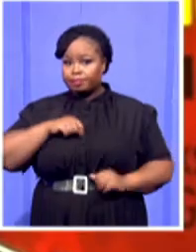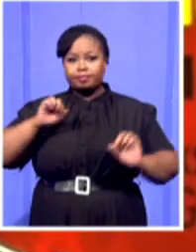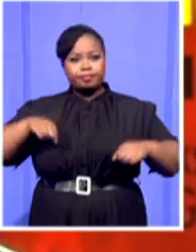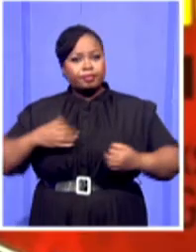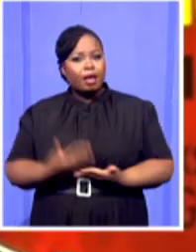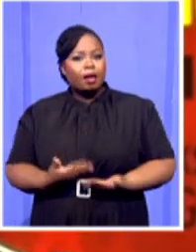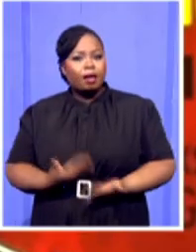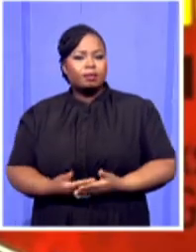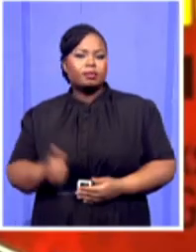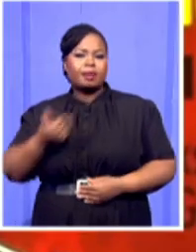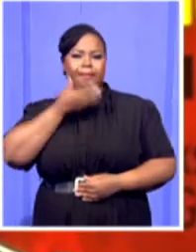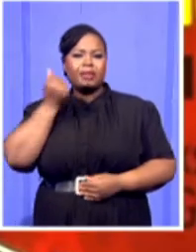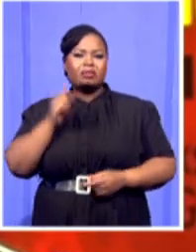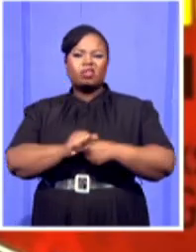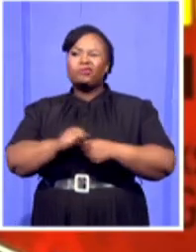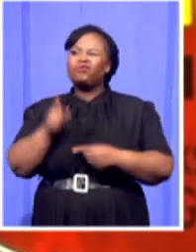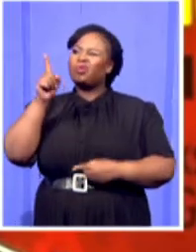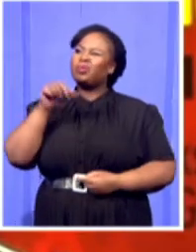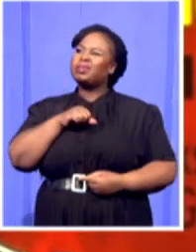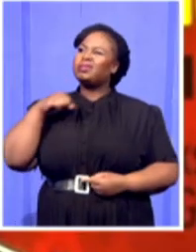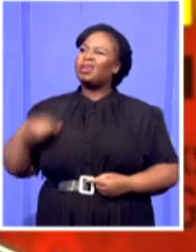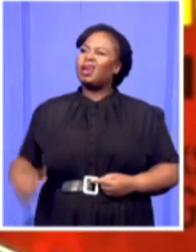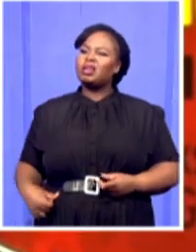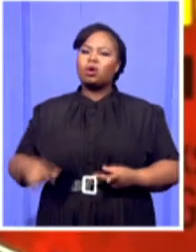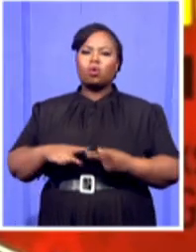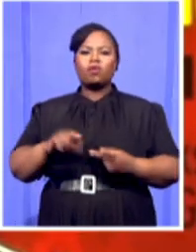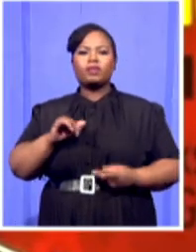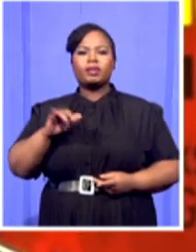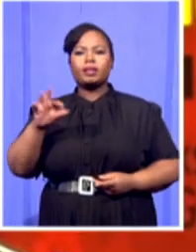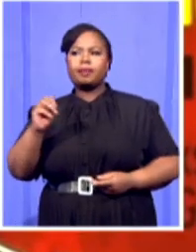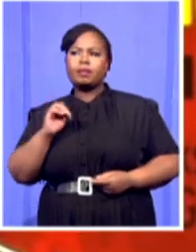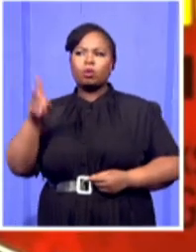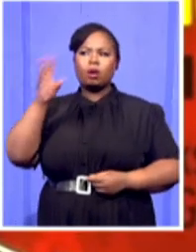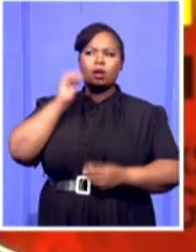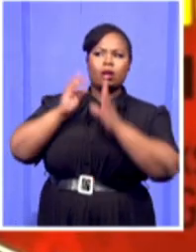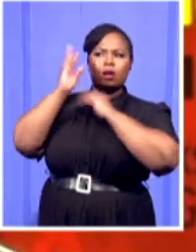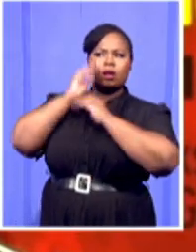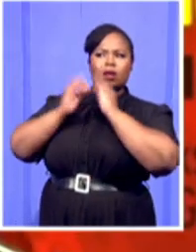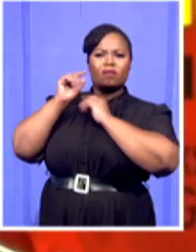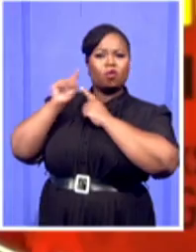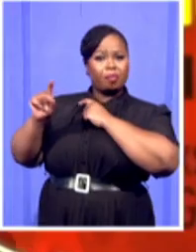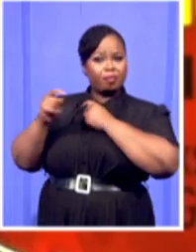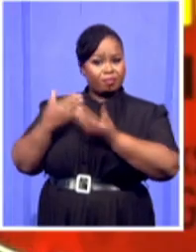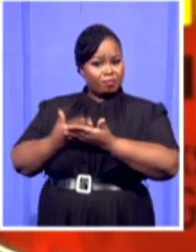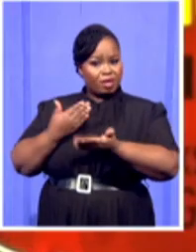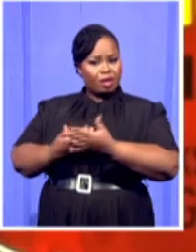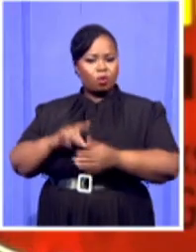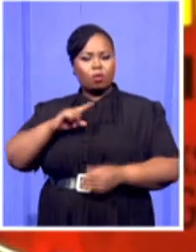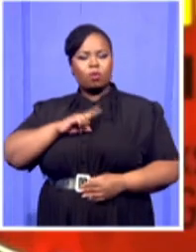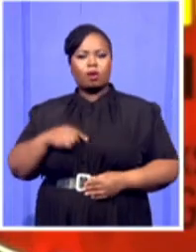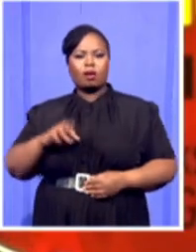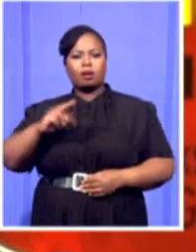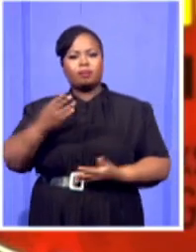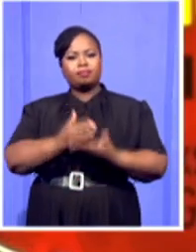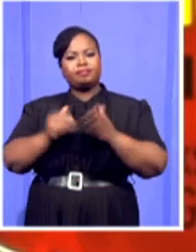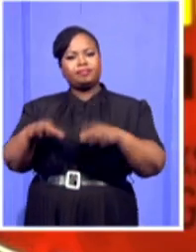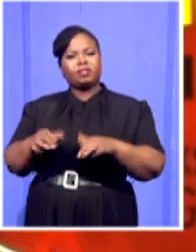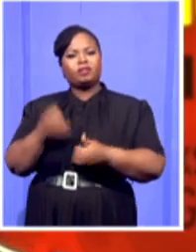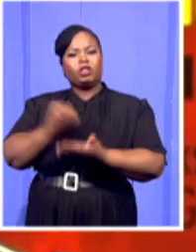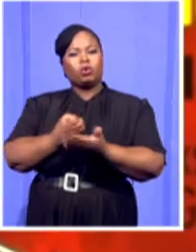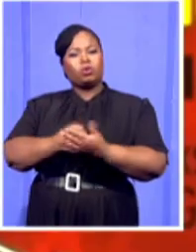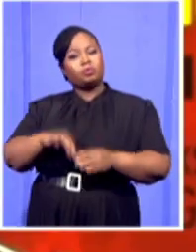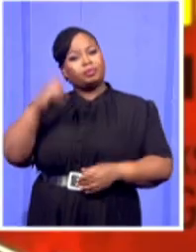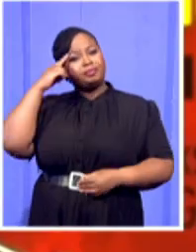best practices from China or Vietnam that we should learn from? Which sectors of the economy should